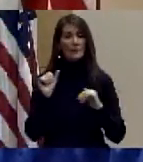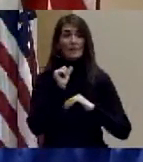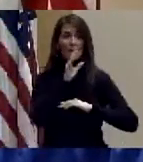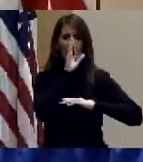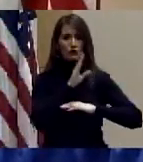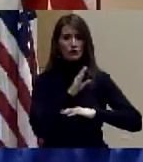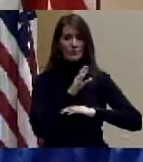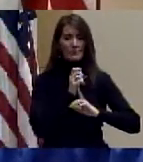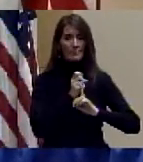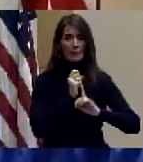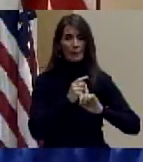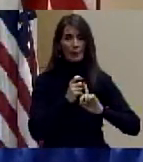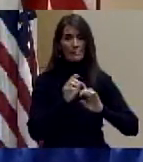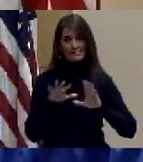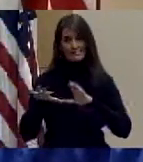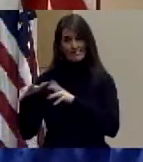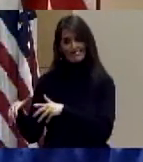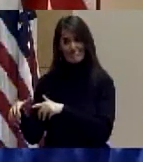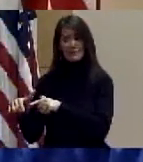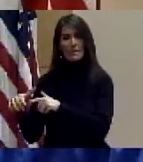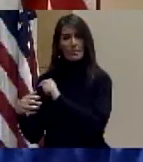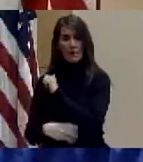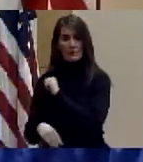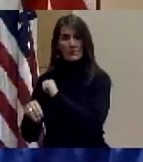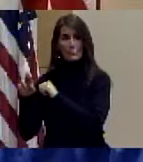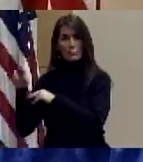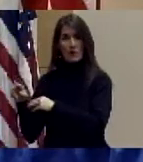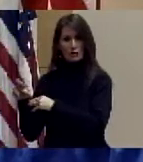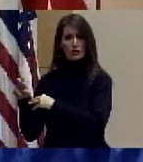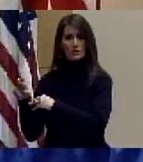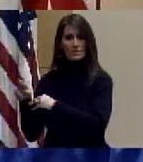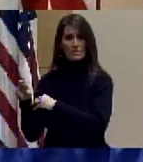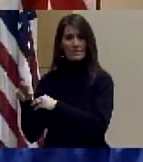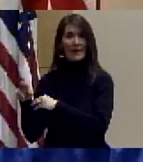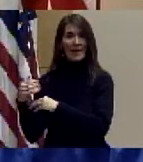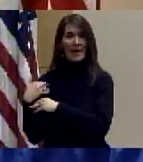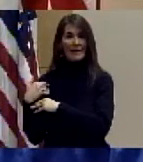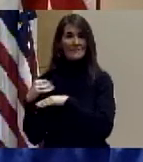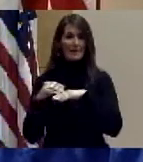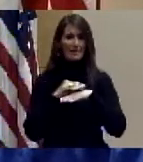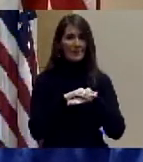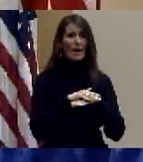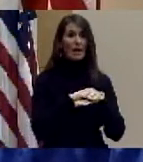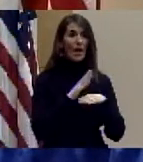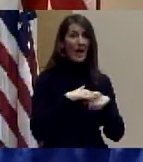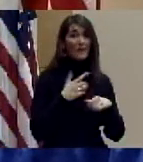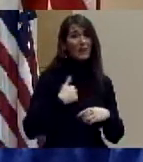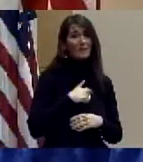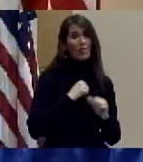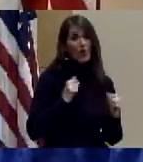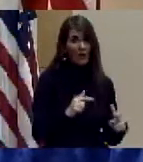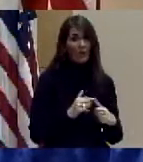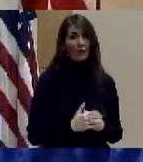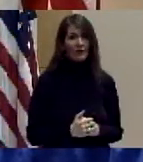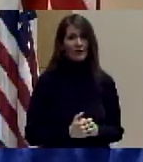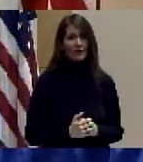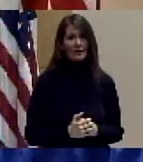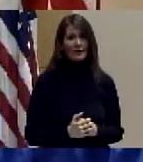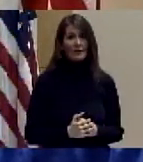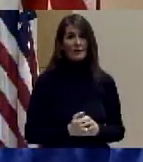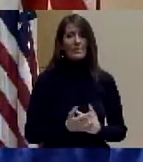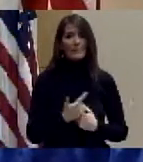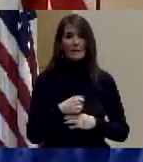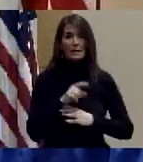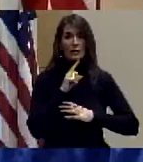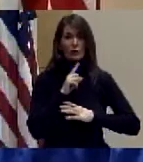the concentrated poverty in urban Rochester has persistent impacts on us all. Making sure that transit